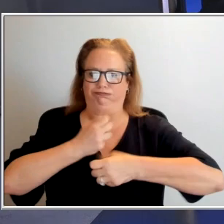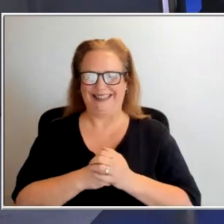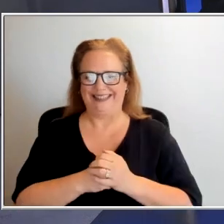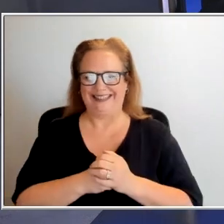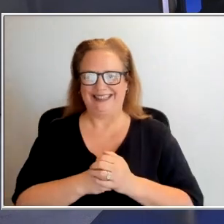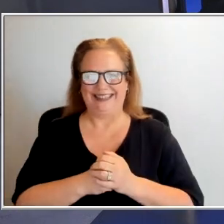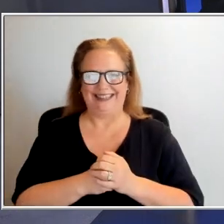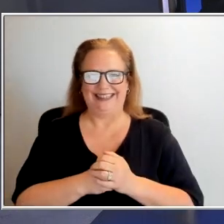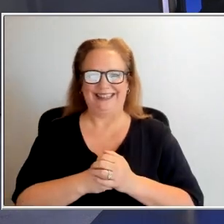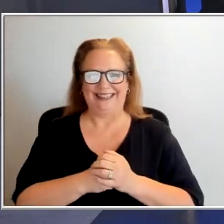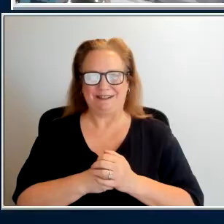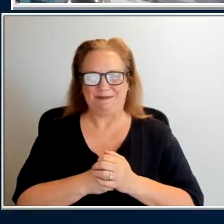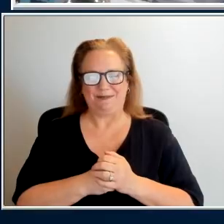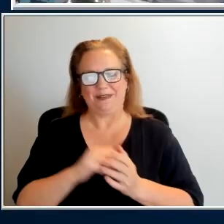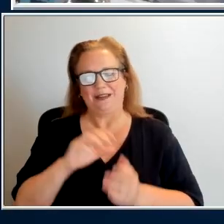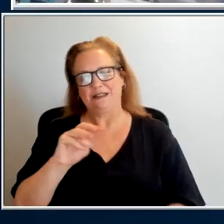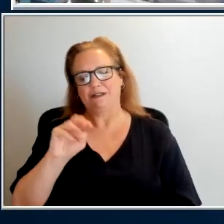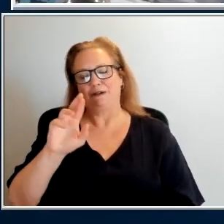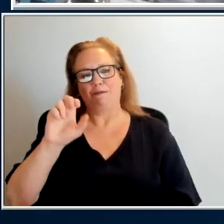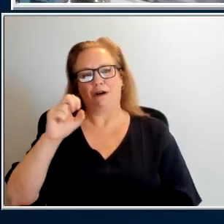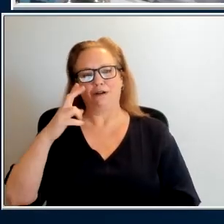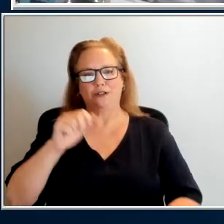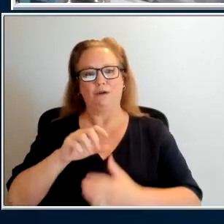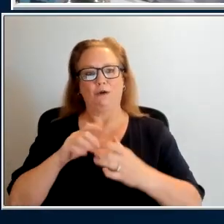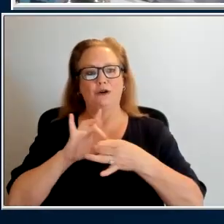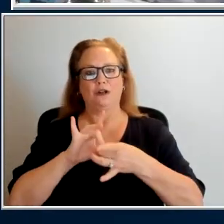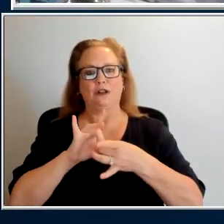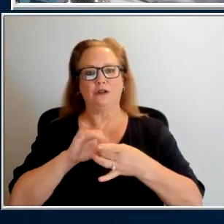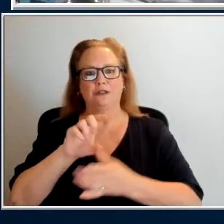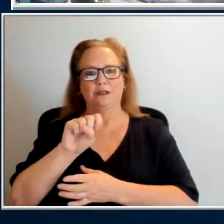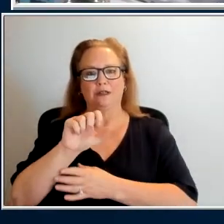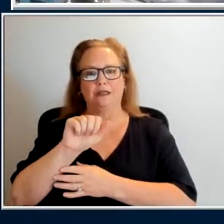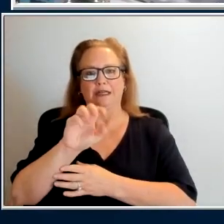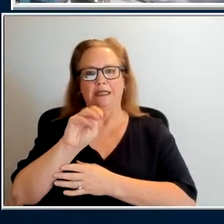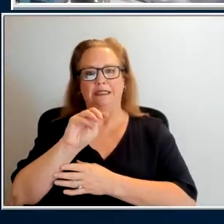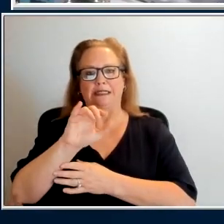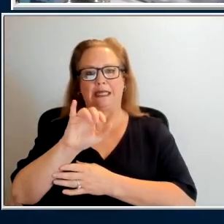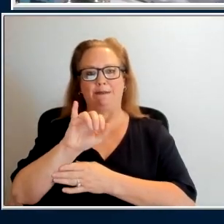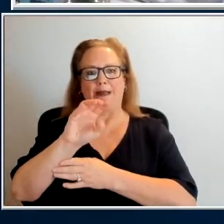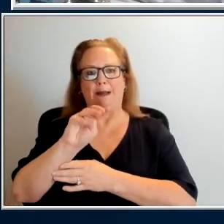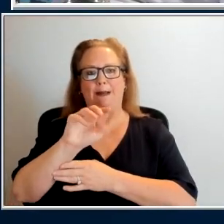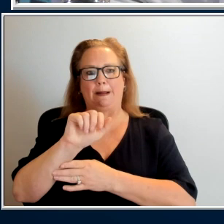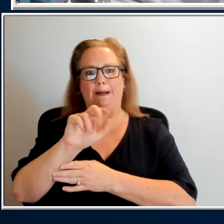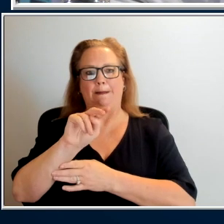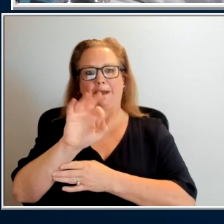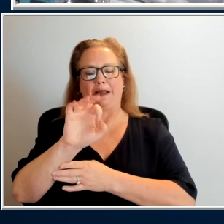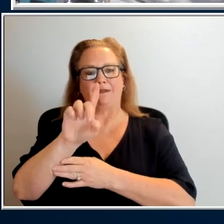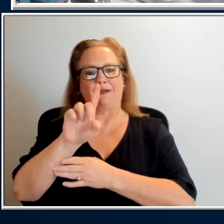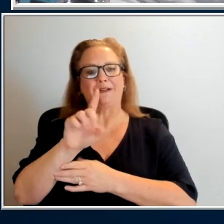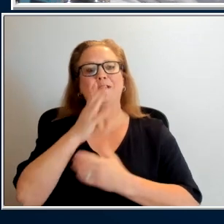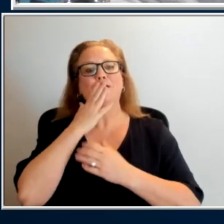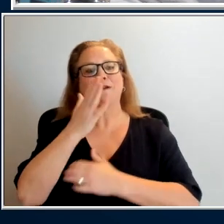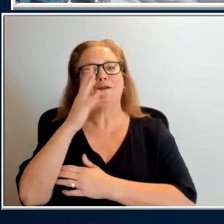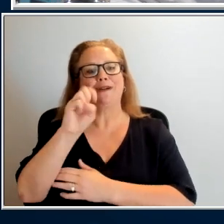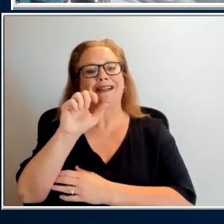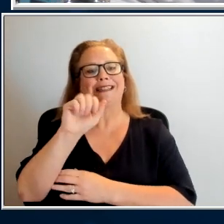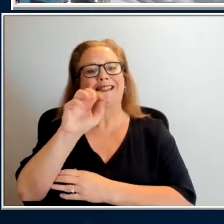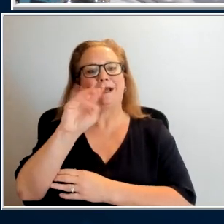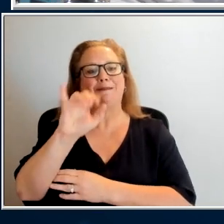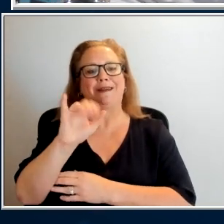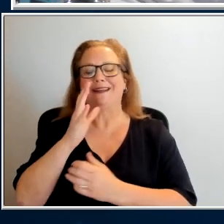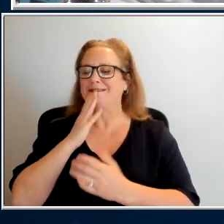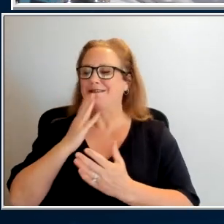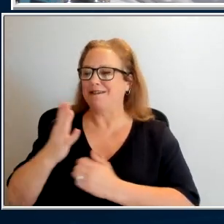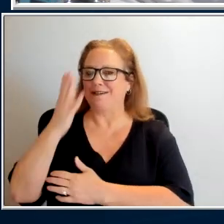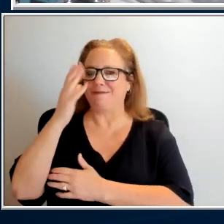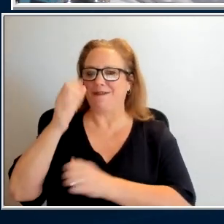time. So Marcia also worked closely with Sammy Mansfield, who is joining us remotely. Good morning, Sammy. Good